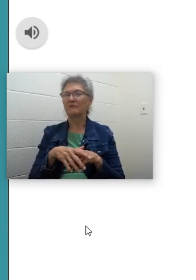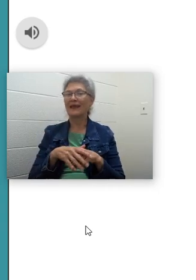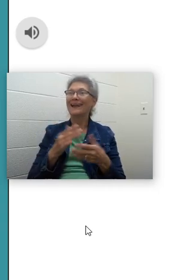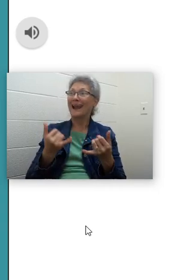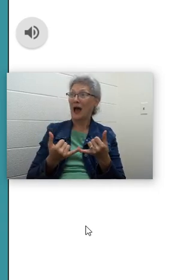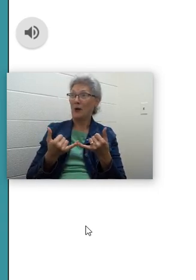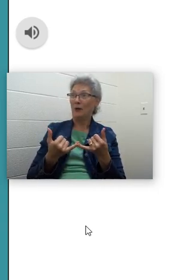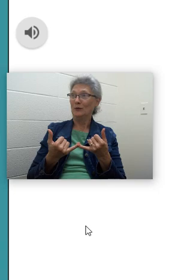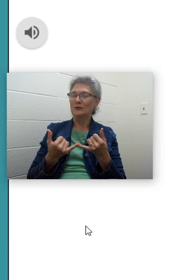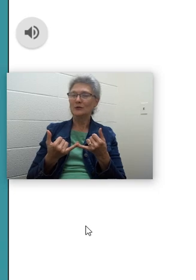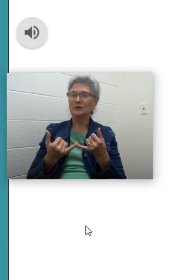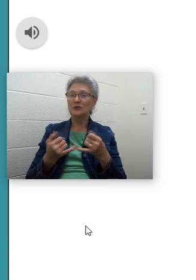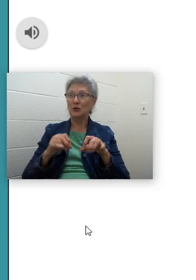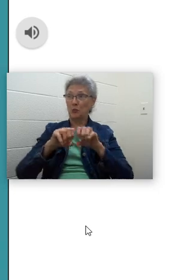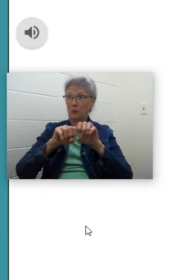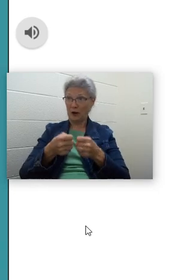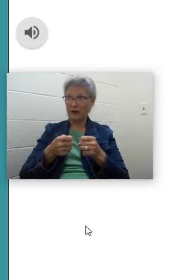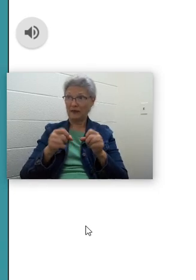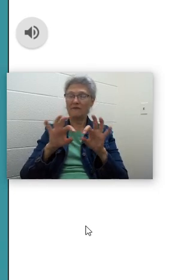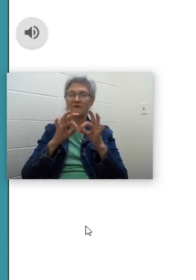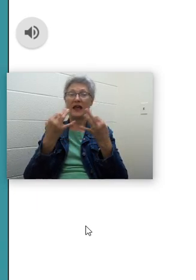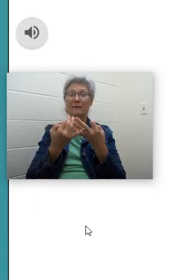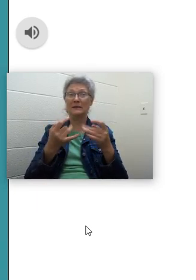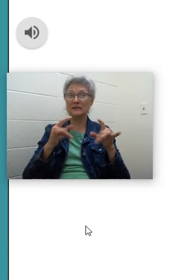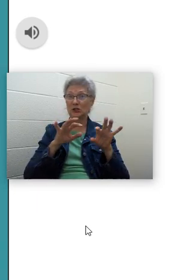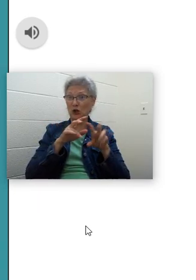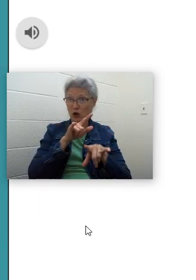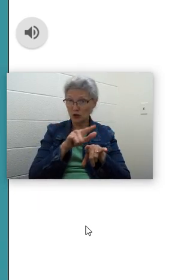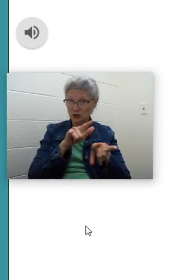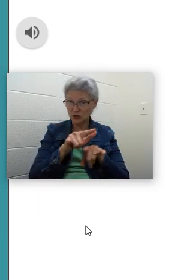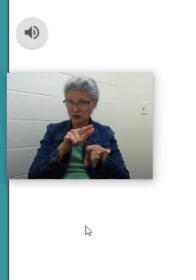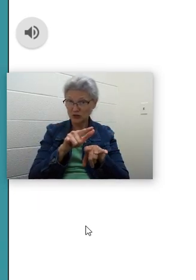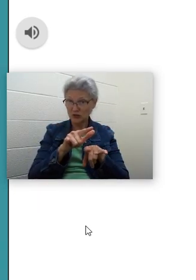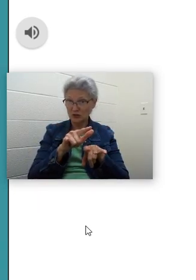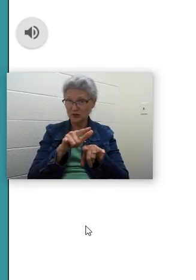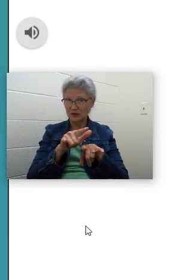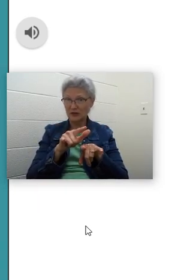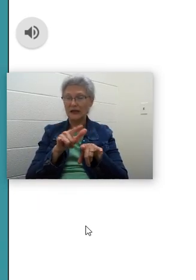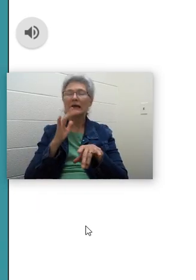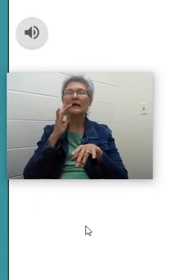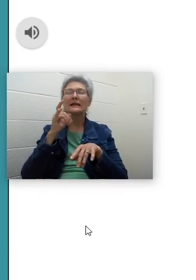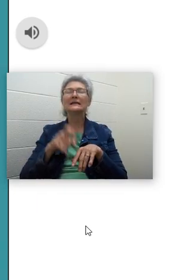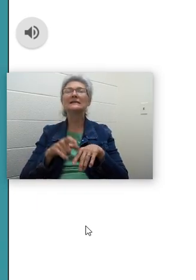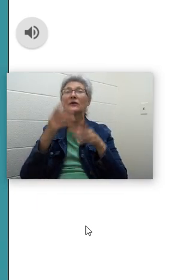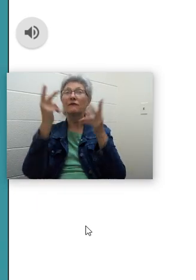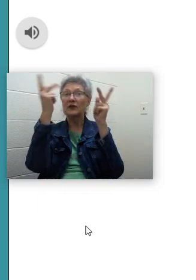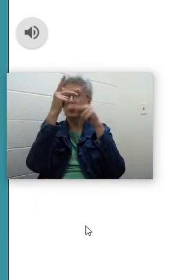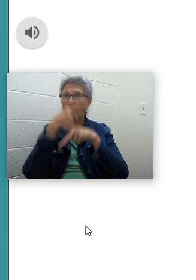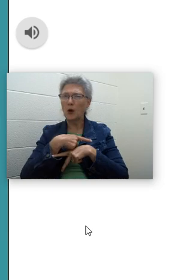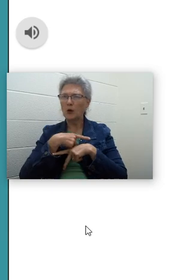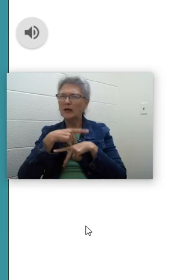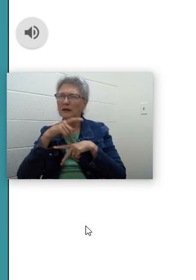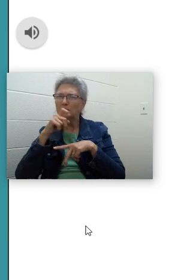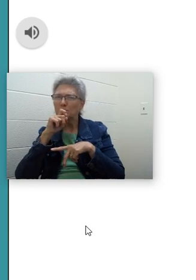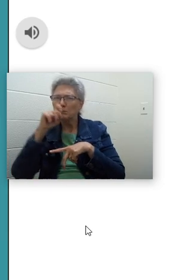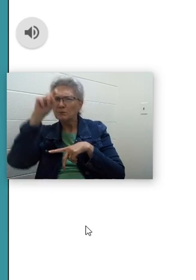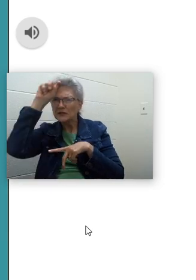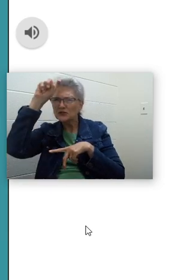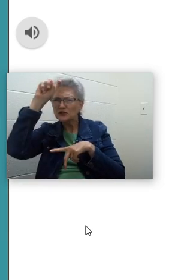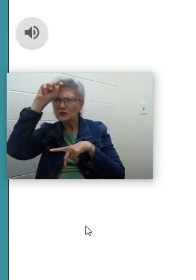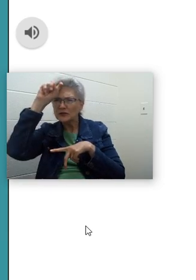Now, to break his family's curse... It's destiny. You have to solve a mystery. What do you say we dig one more